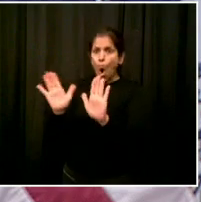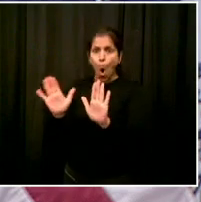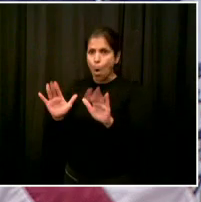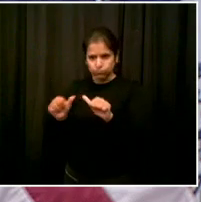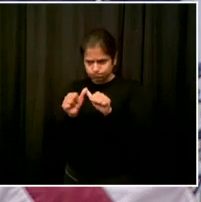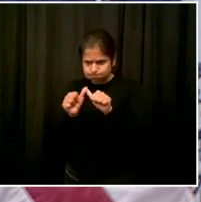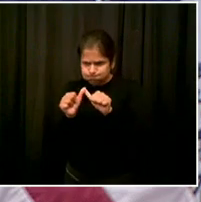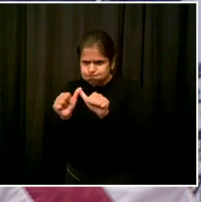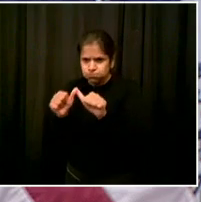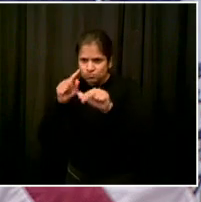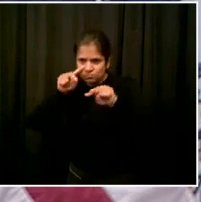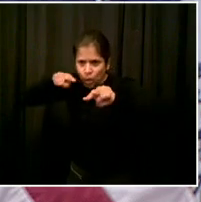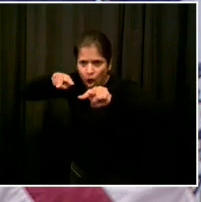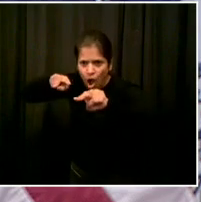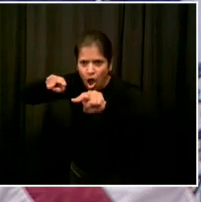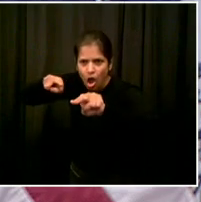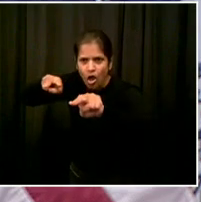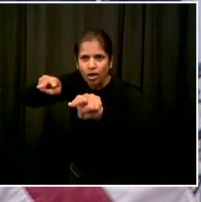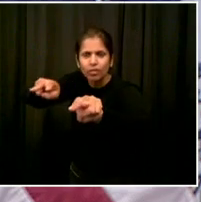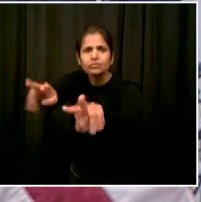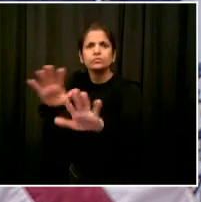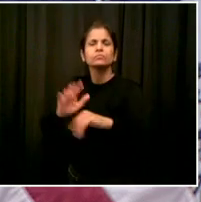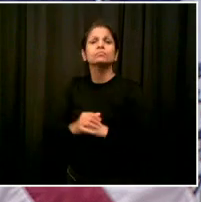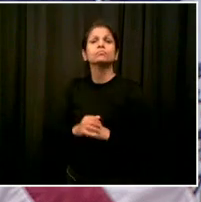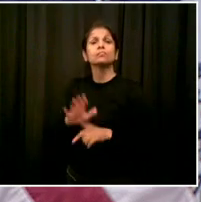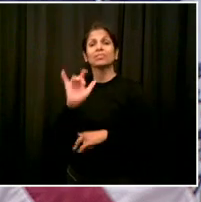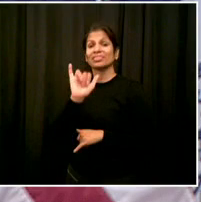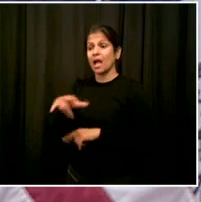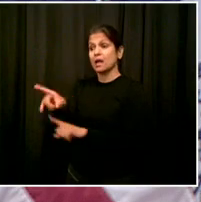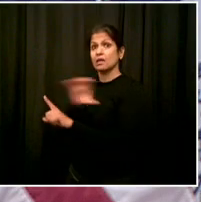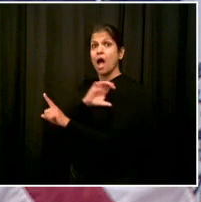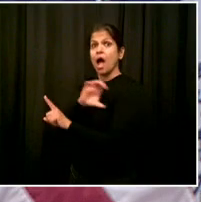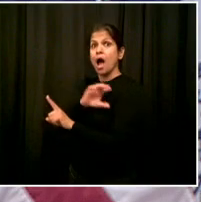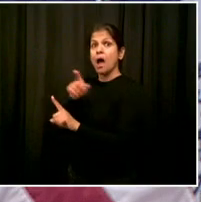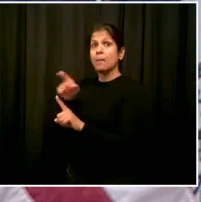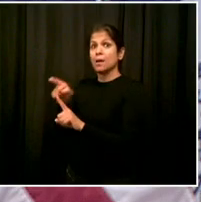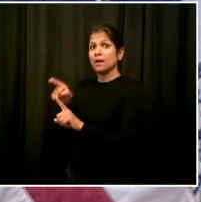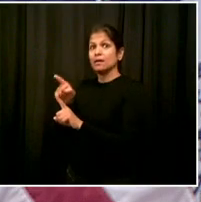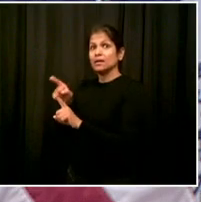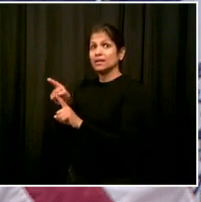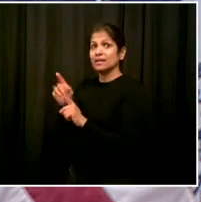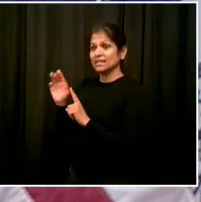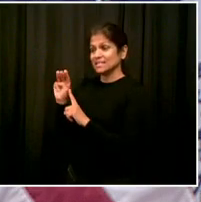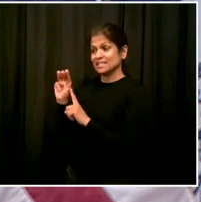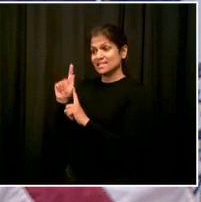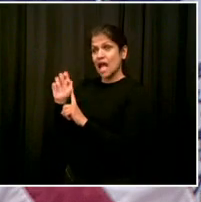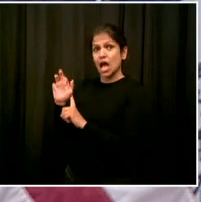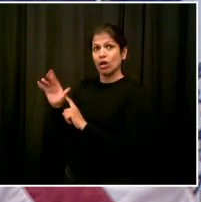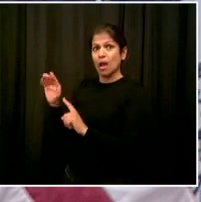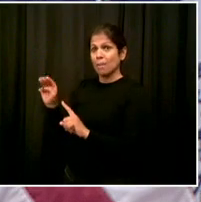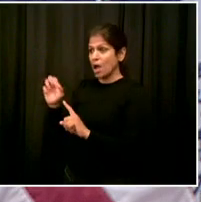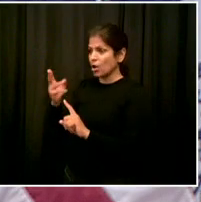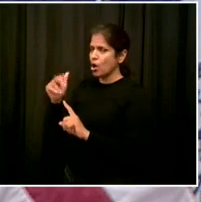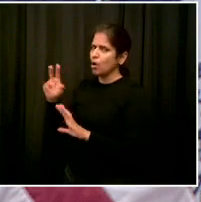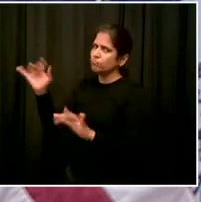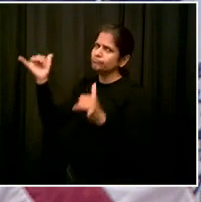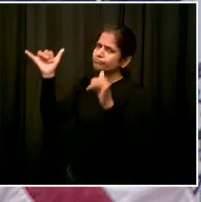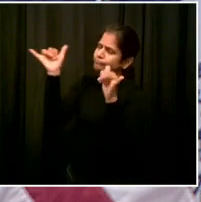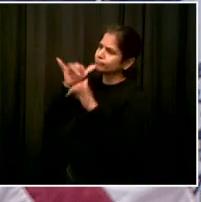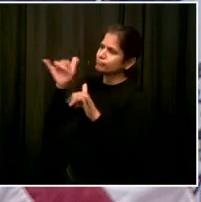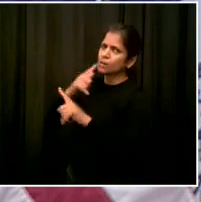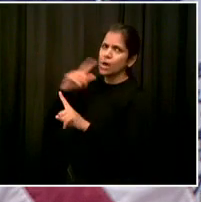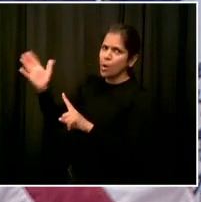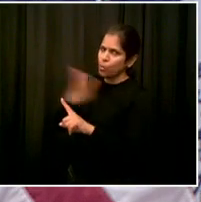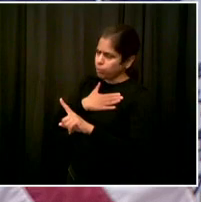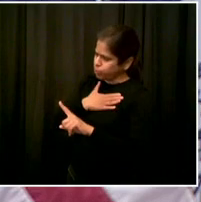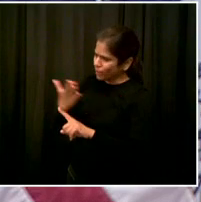very important, this is not just an average cop. This is not the chief of department of any police force in America. This is the